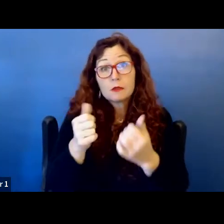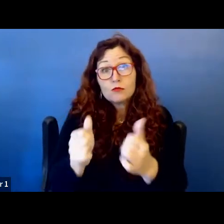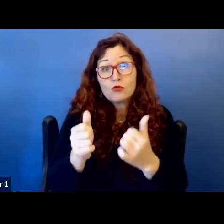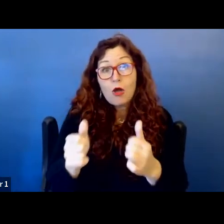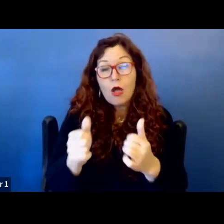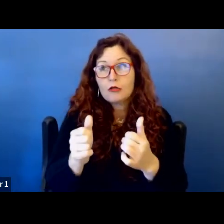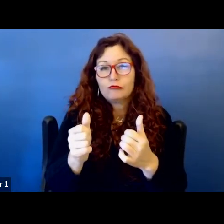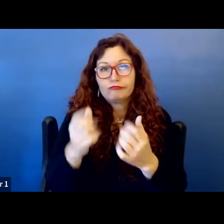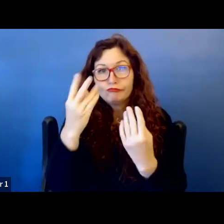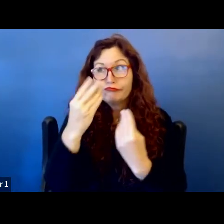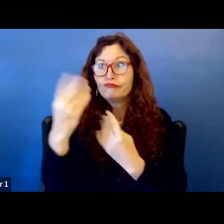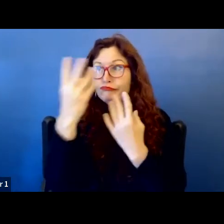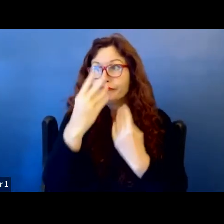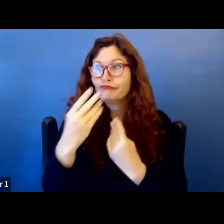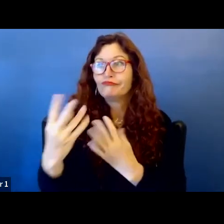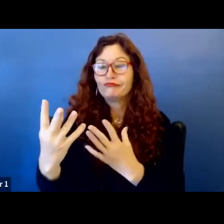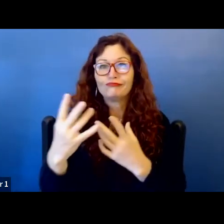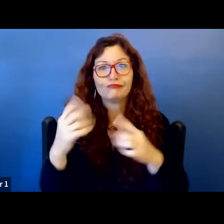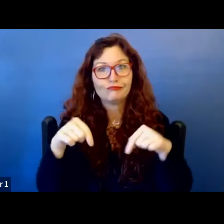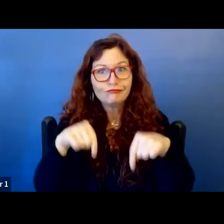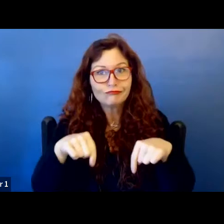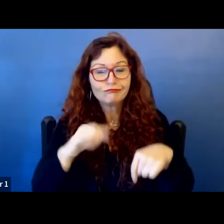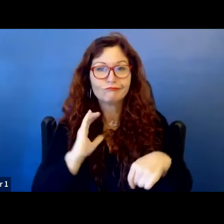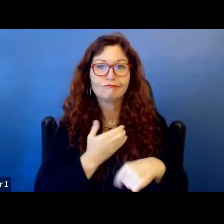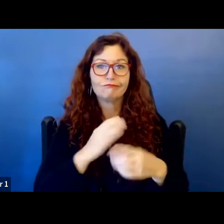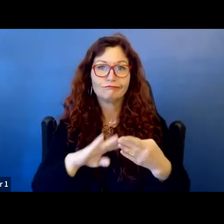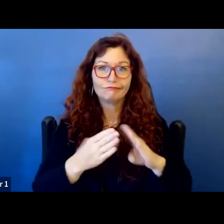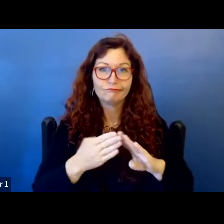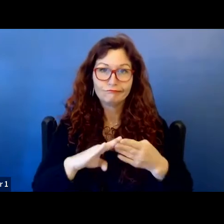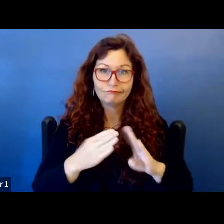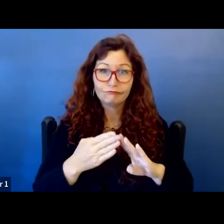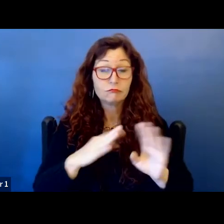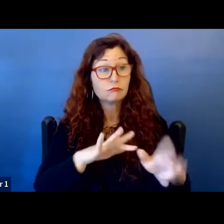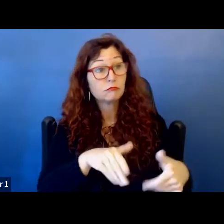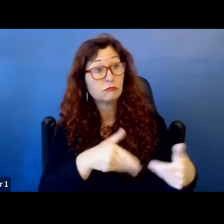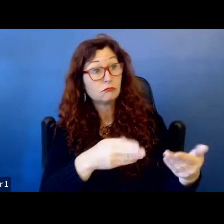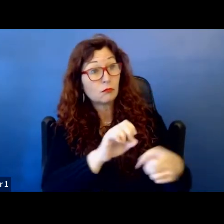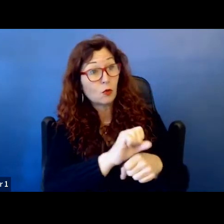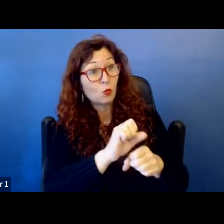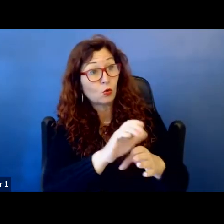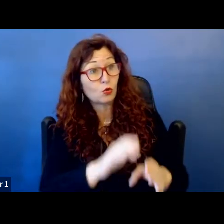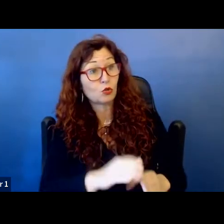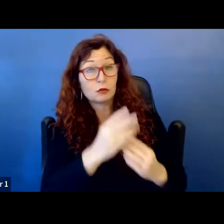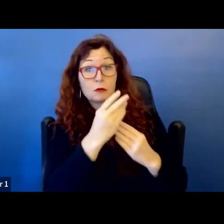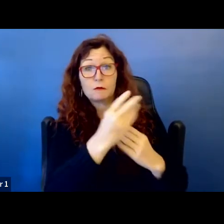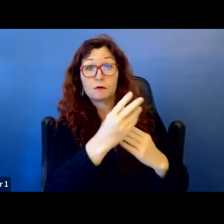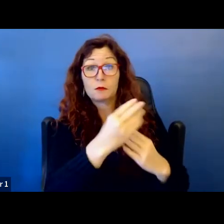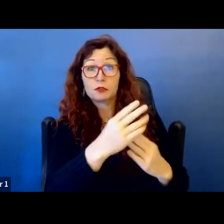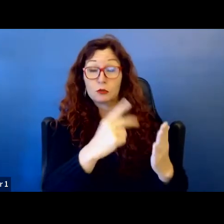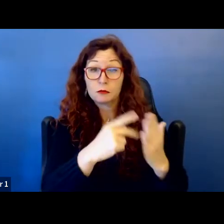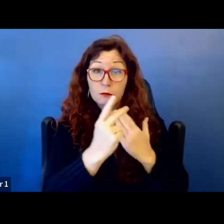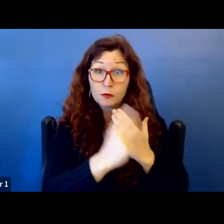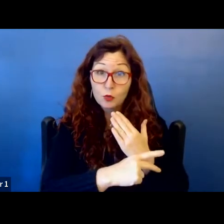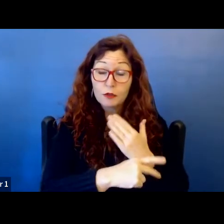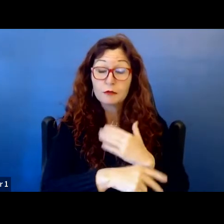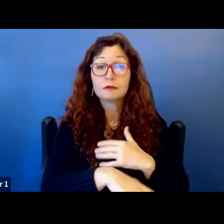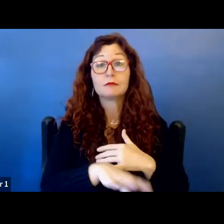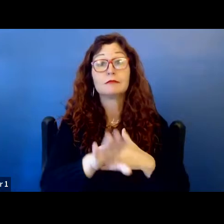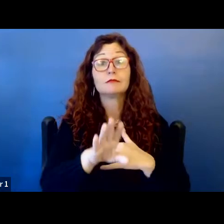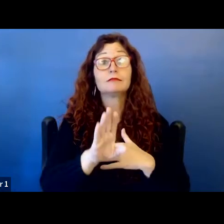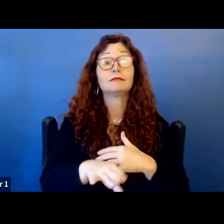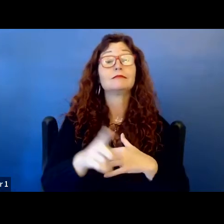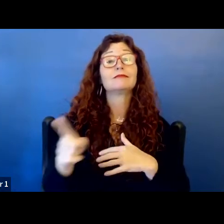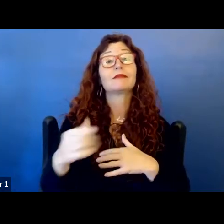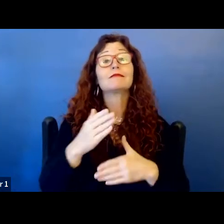communities we provide prospective workers with information about our programs a great shout out to our women build